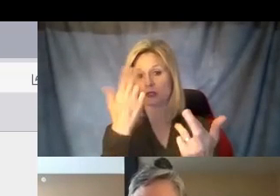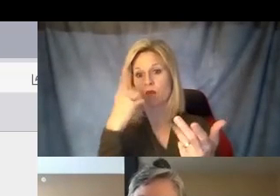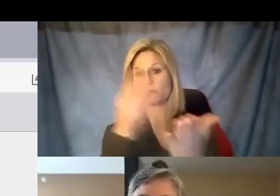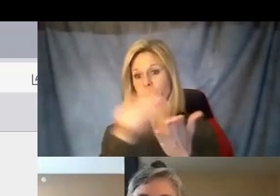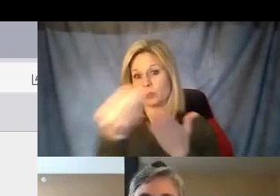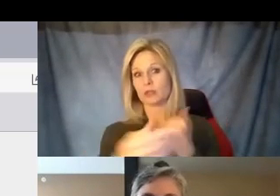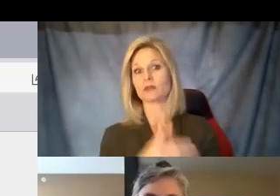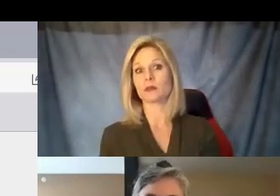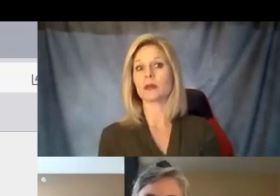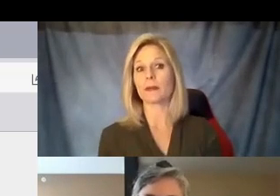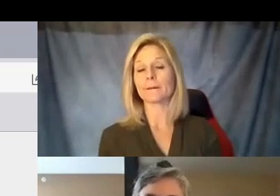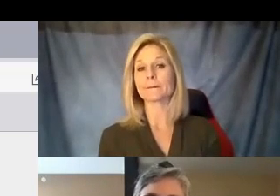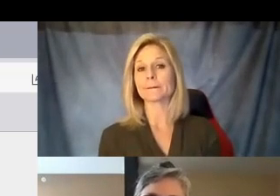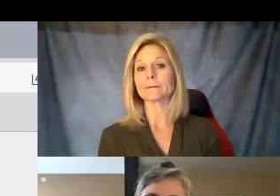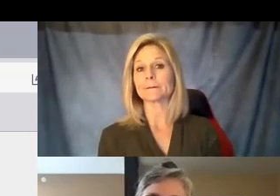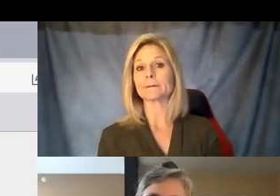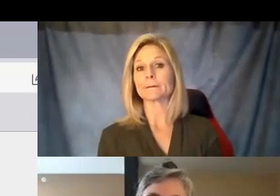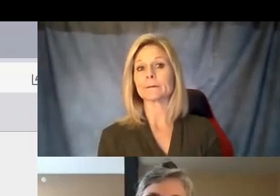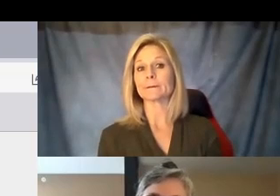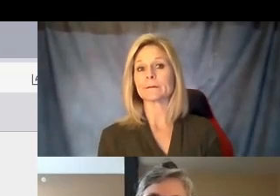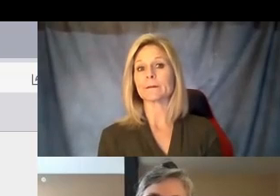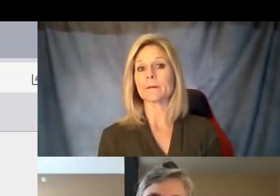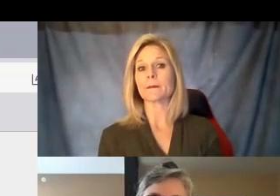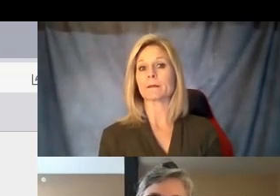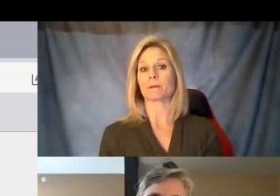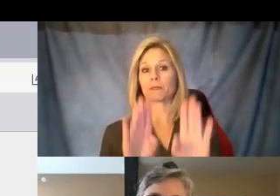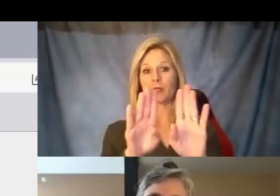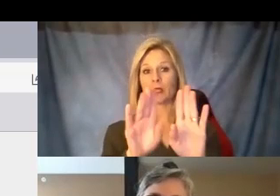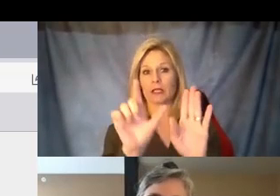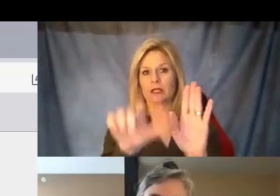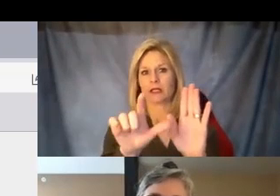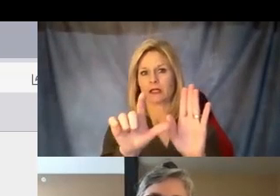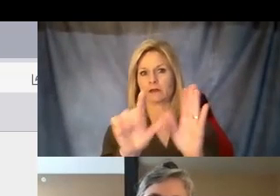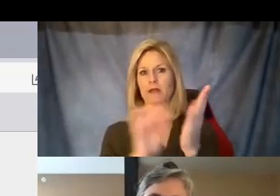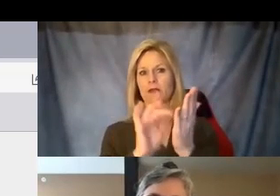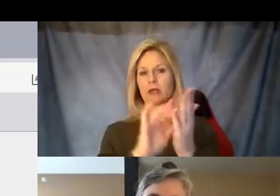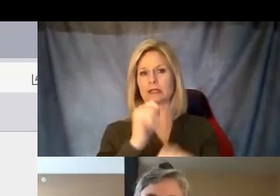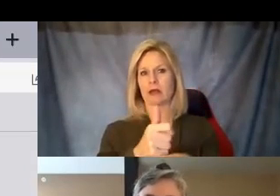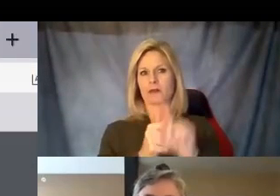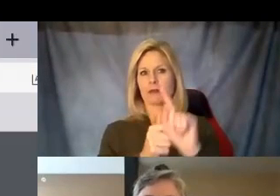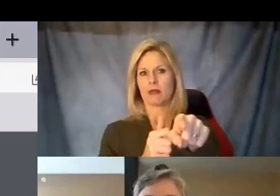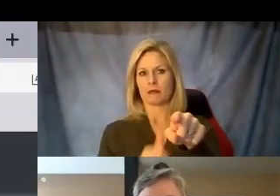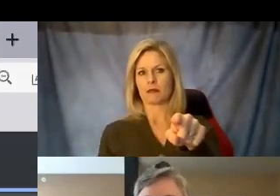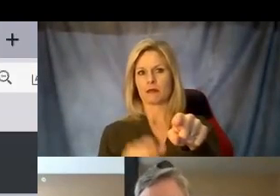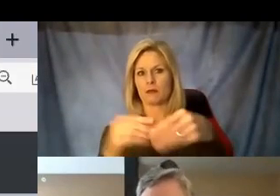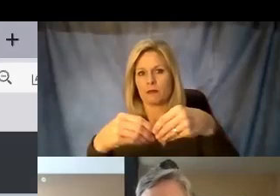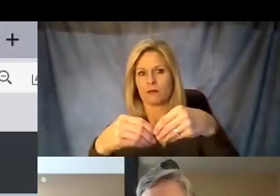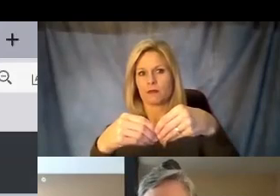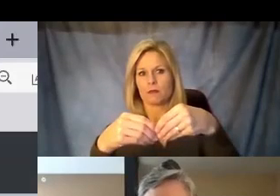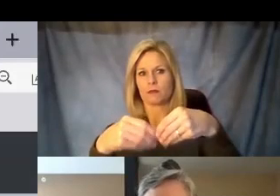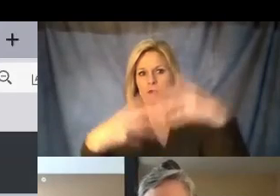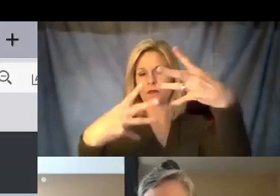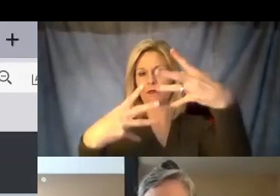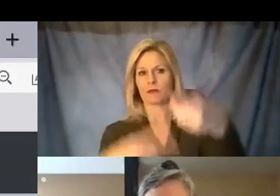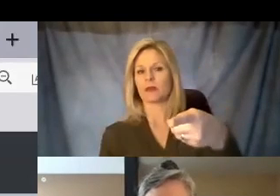there. If you open iPad setup, if you click on that iPad, the document there, here's, if you don't know how to